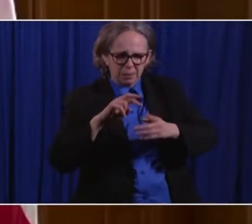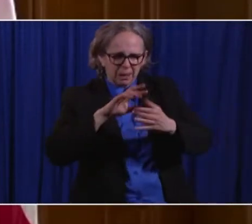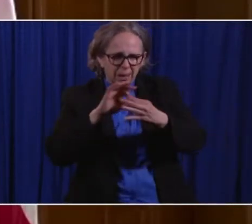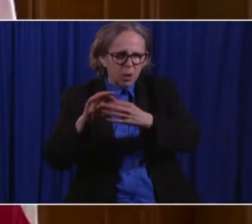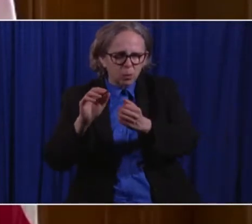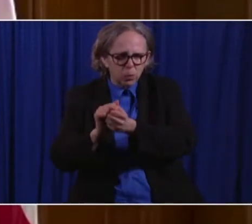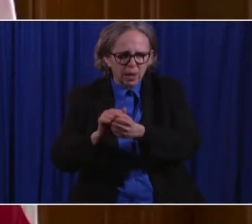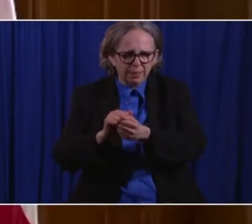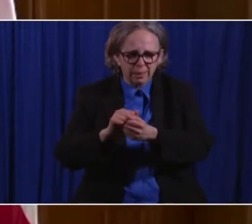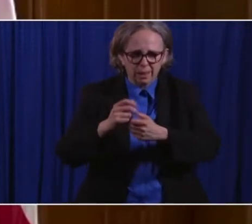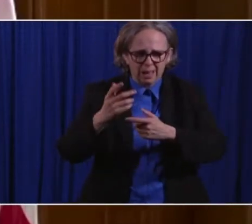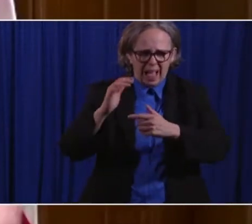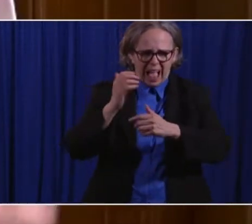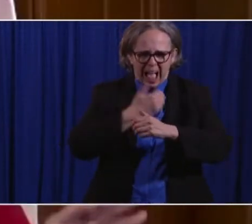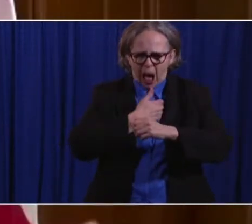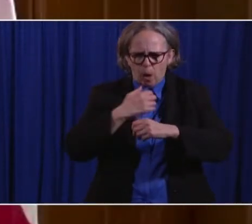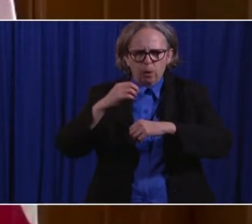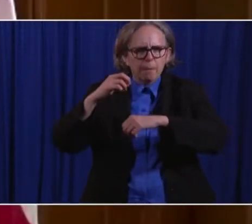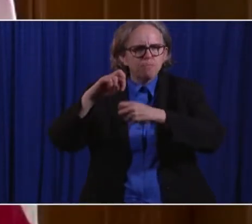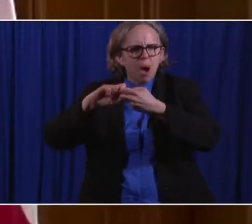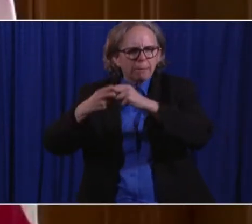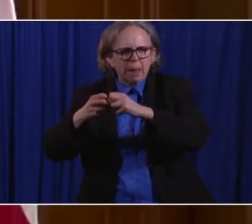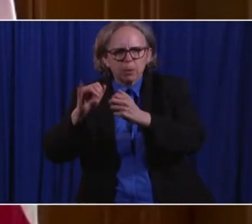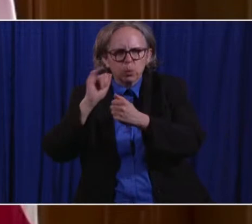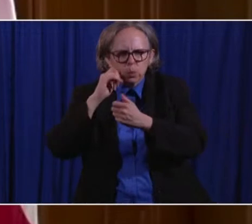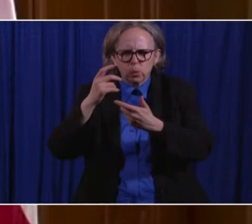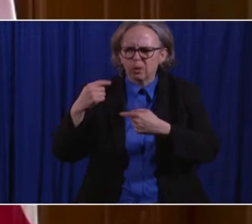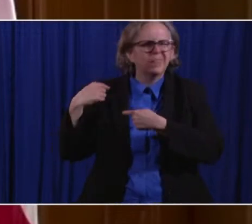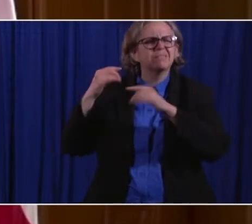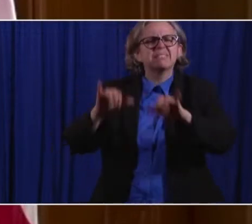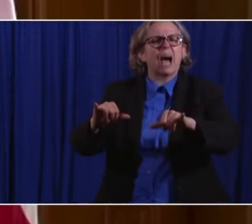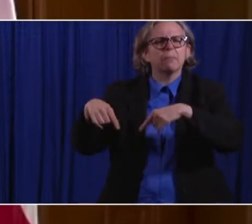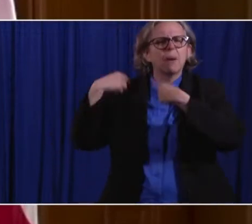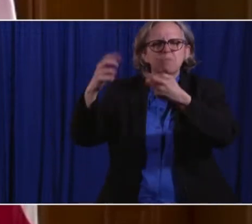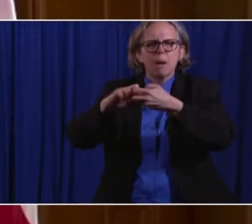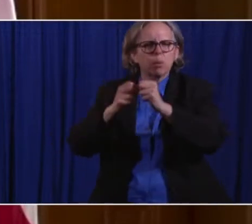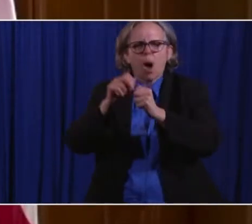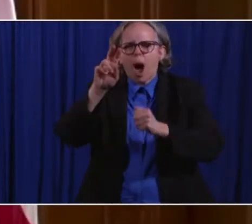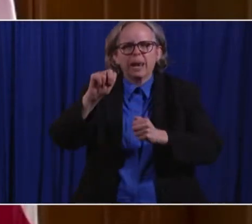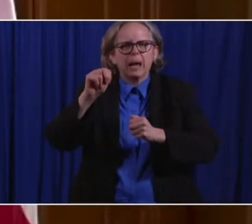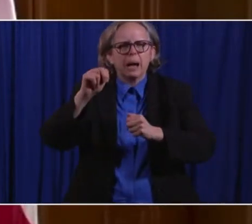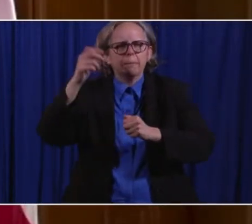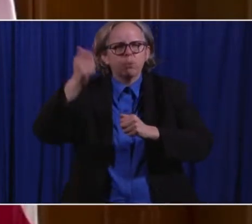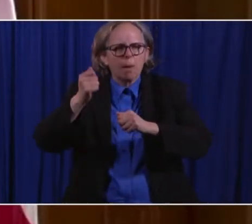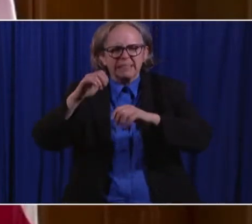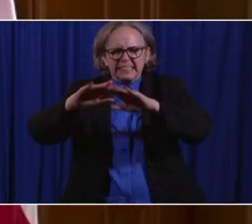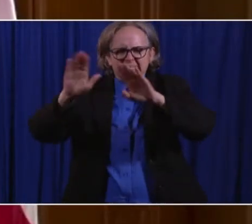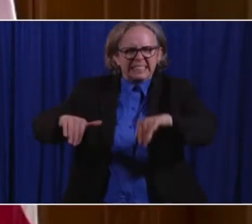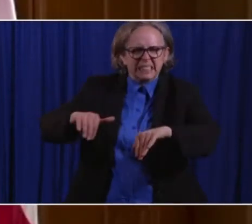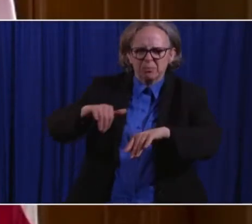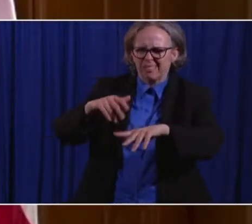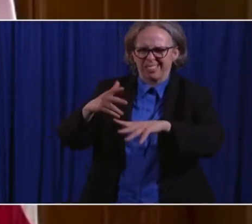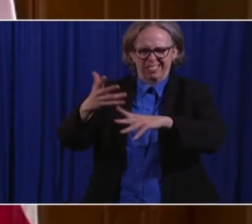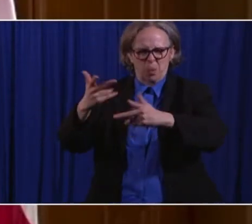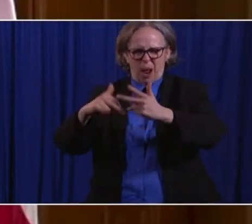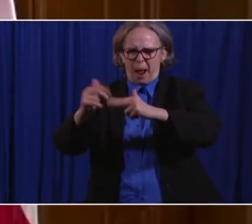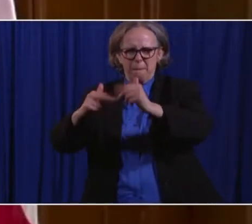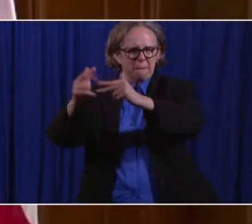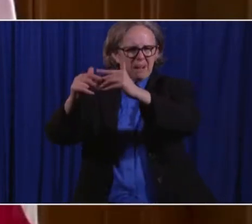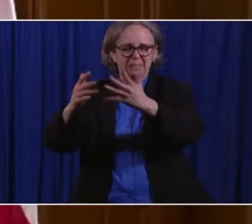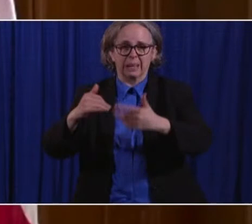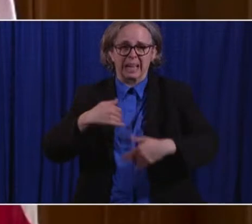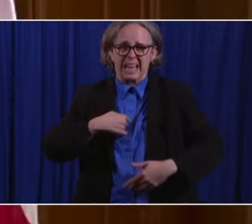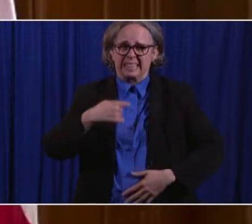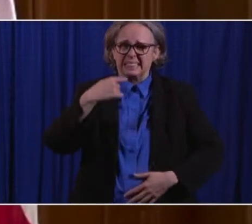quite some long time, way before the pandemic. No, I'm not prescribing anything to the General Assembly. I think